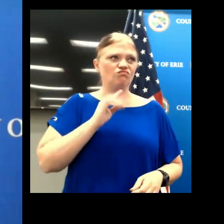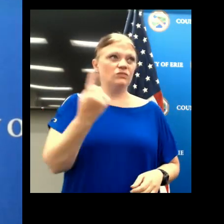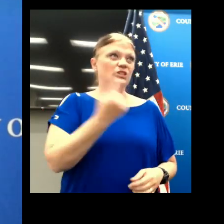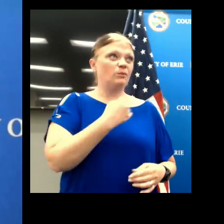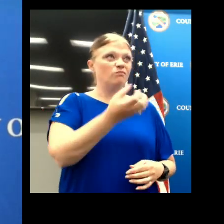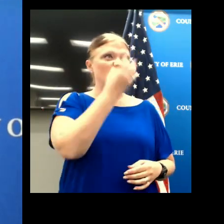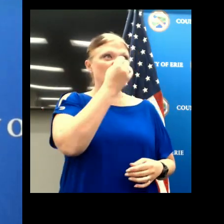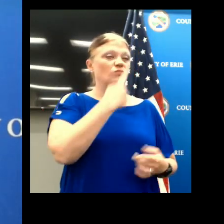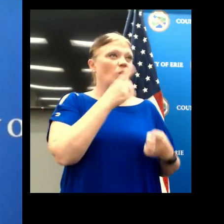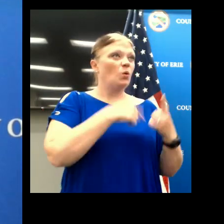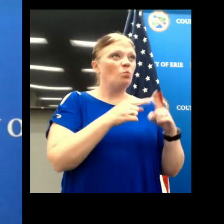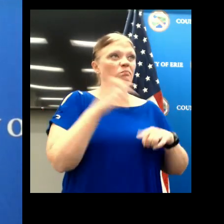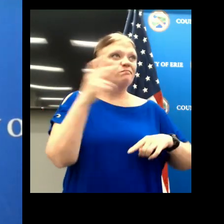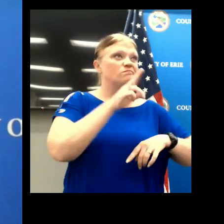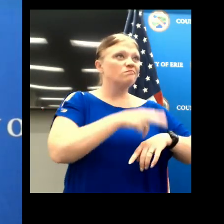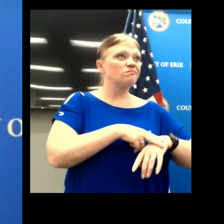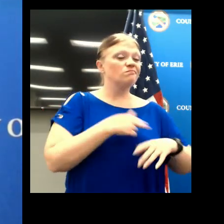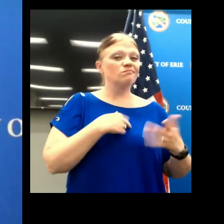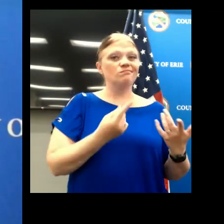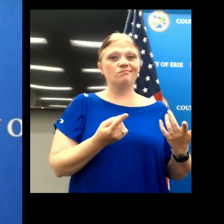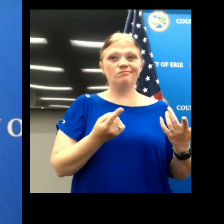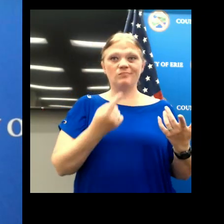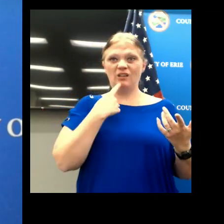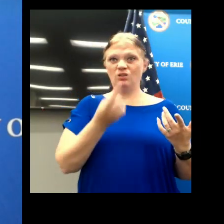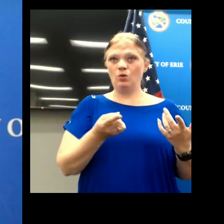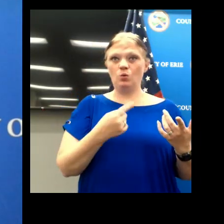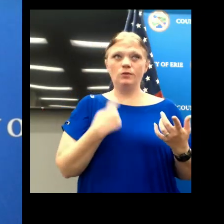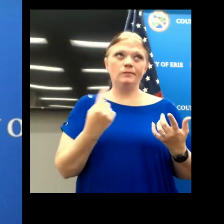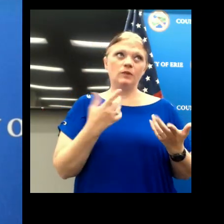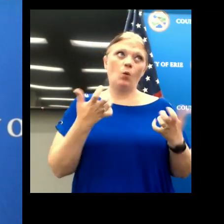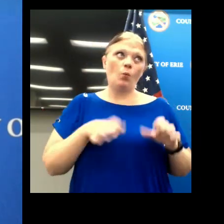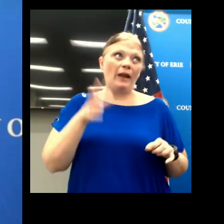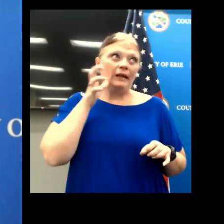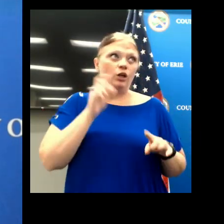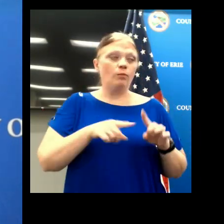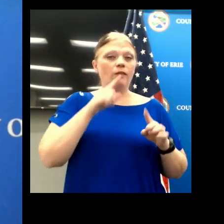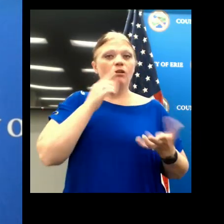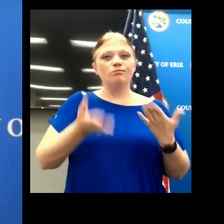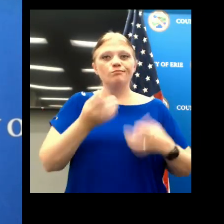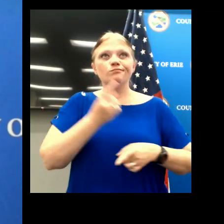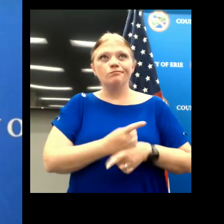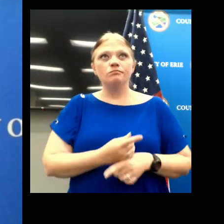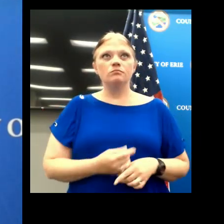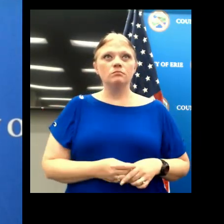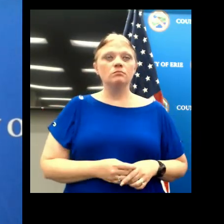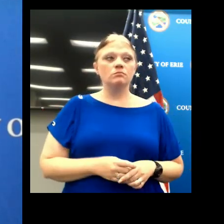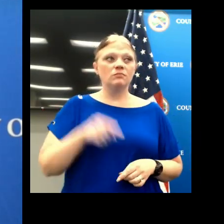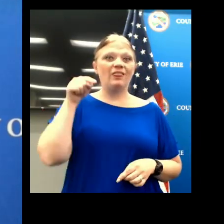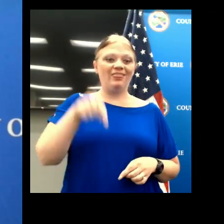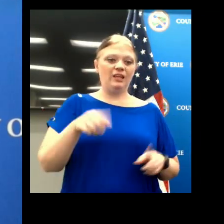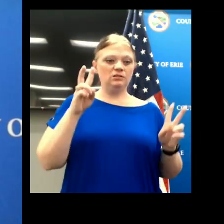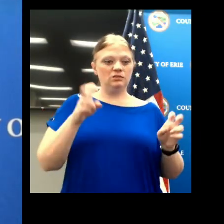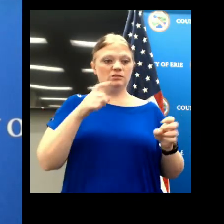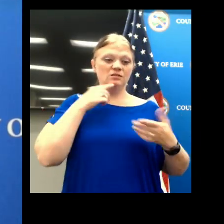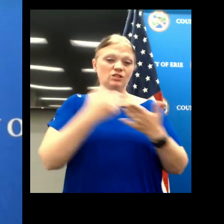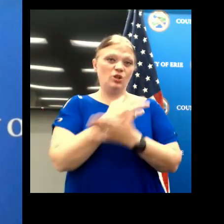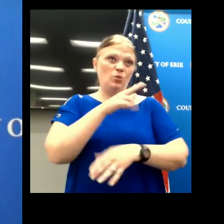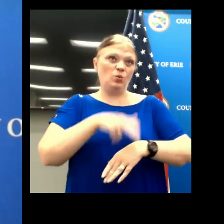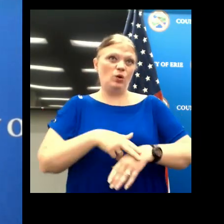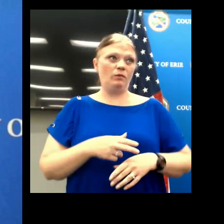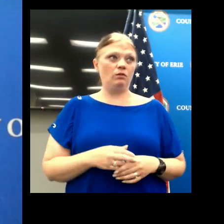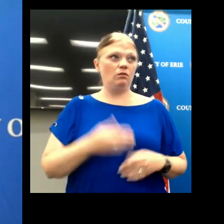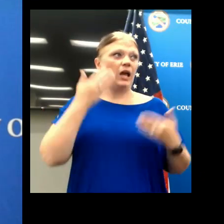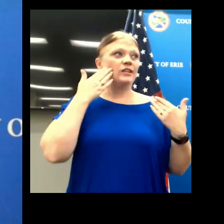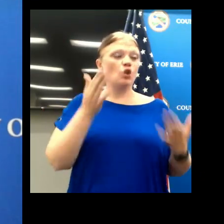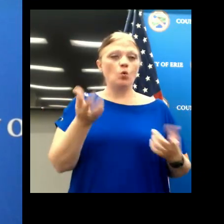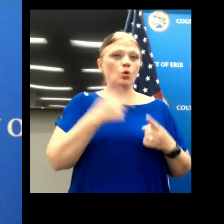to normal? And I told them something that they didn't want to hear, but they go, you're probably right. This is the new normal. I don't know